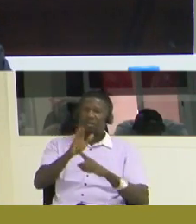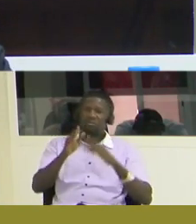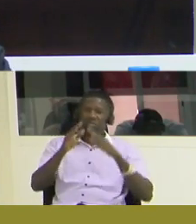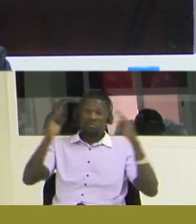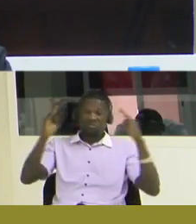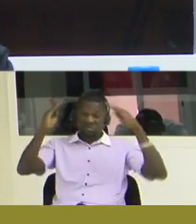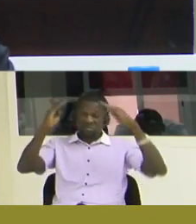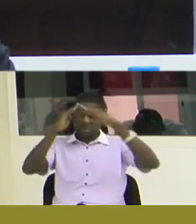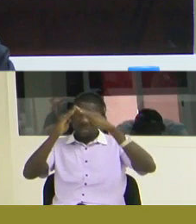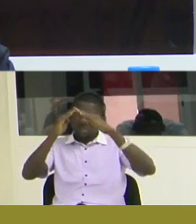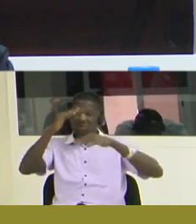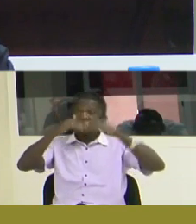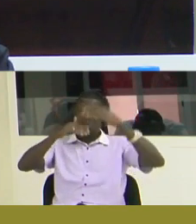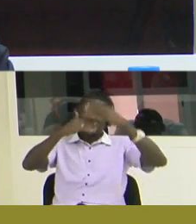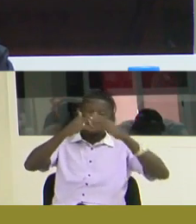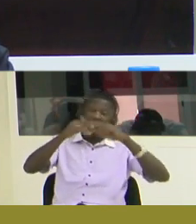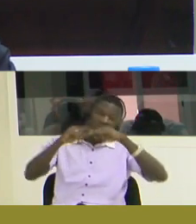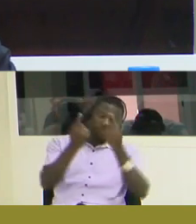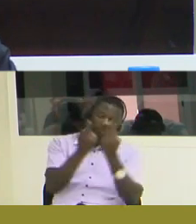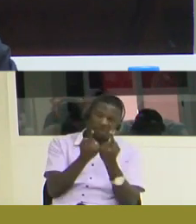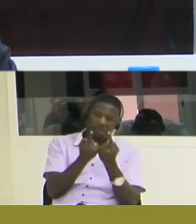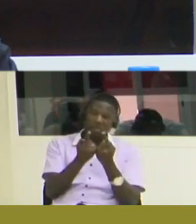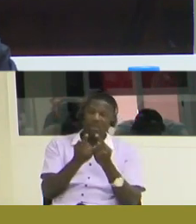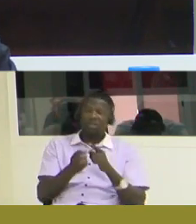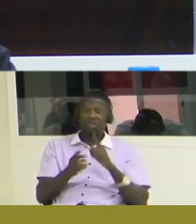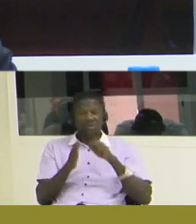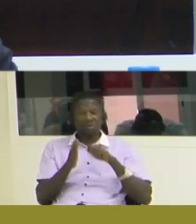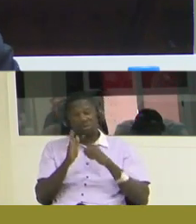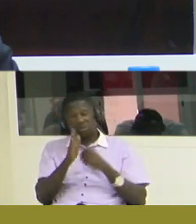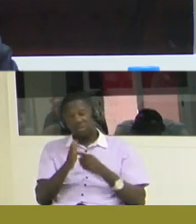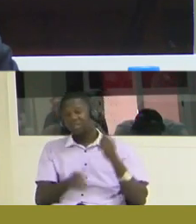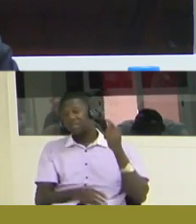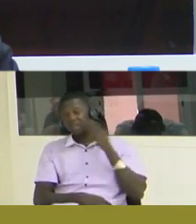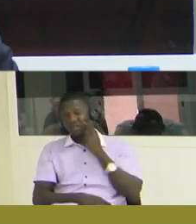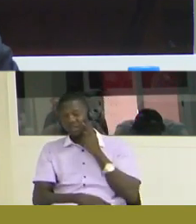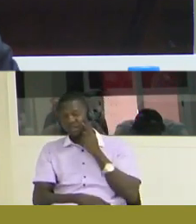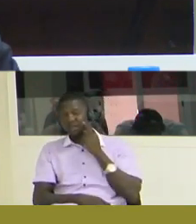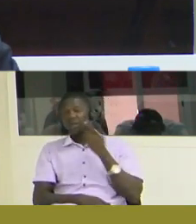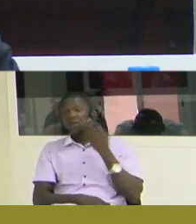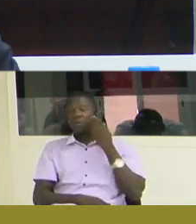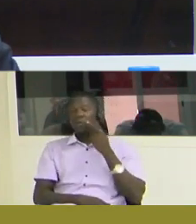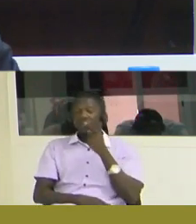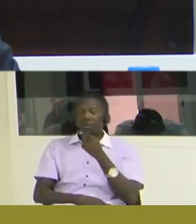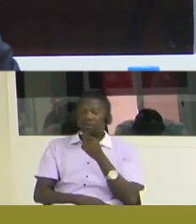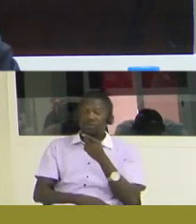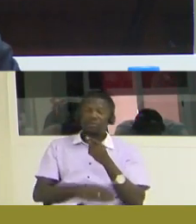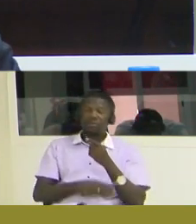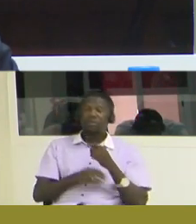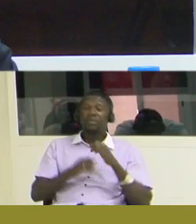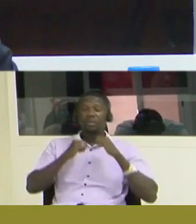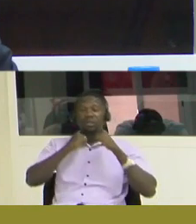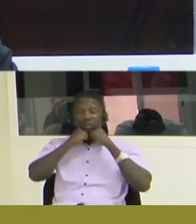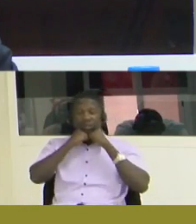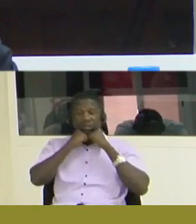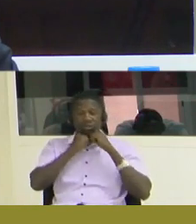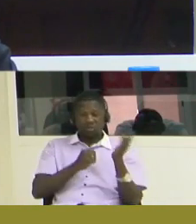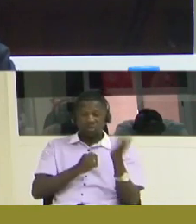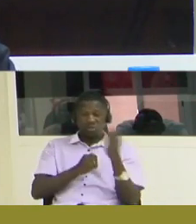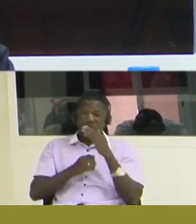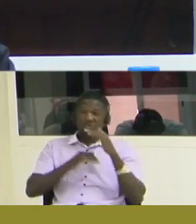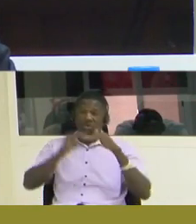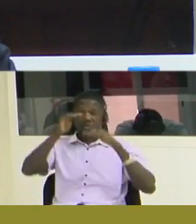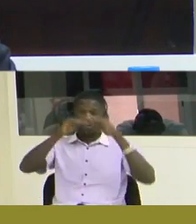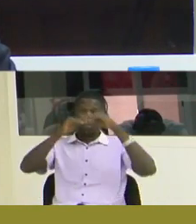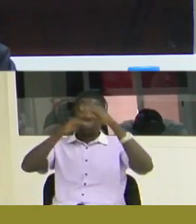or something it was that on the day when Santa was going to come upstairs